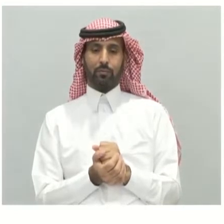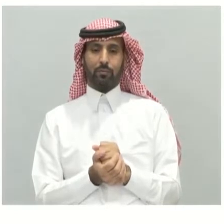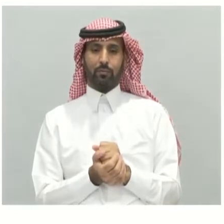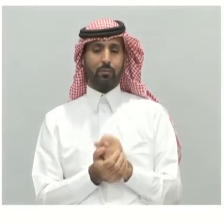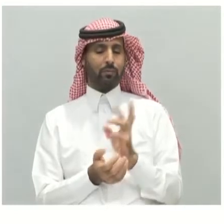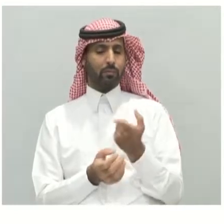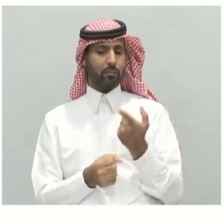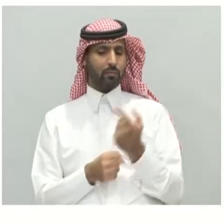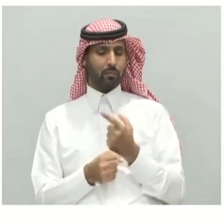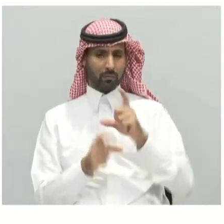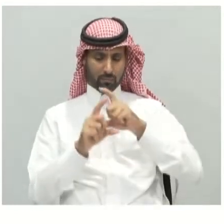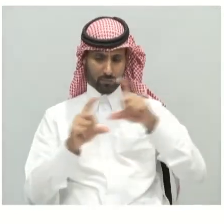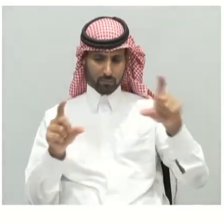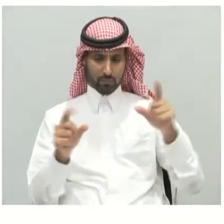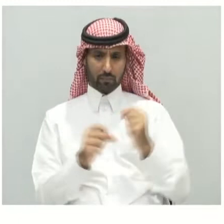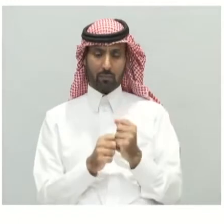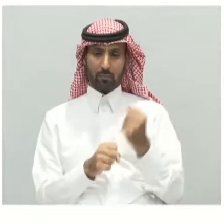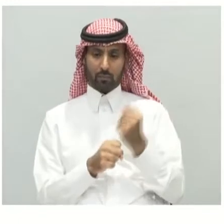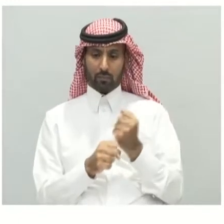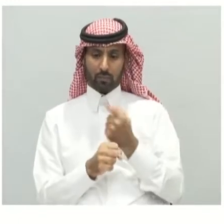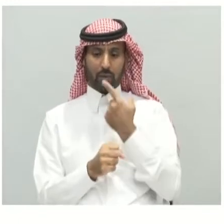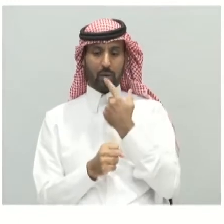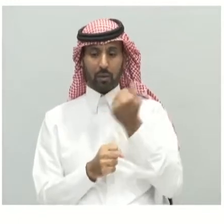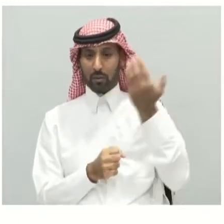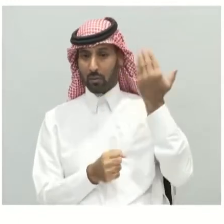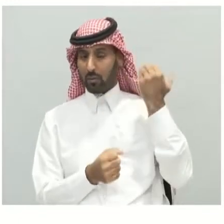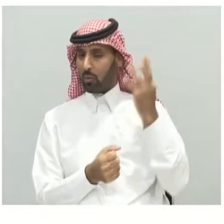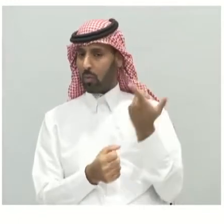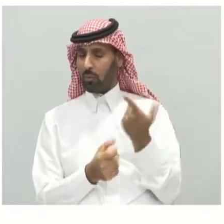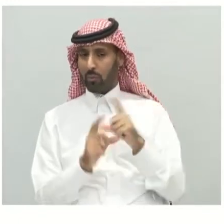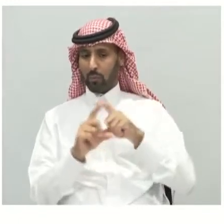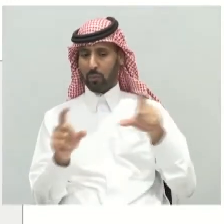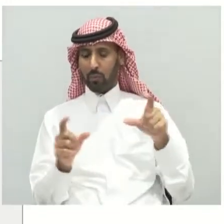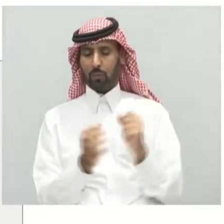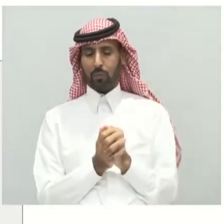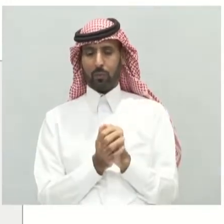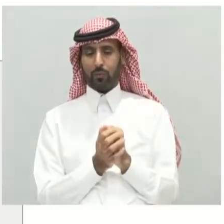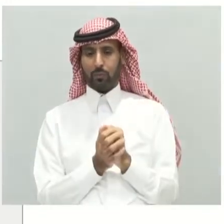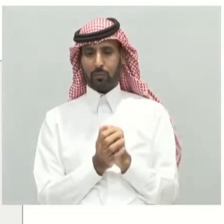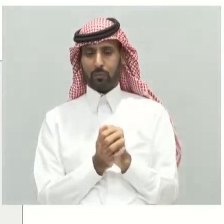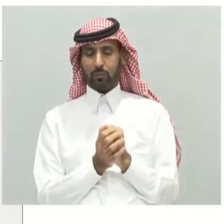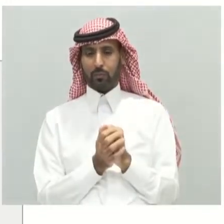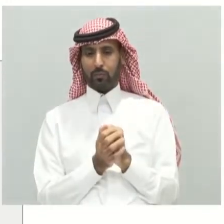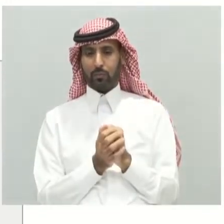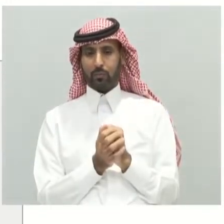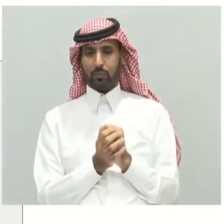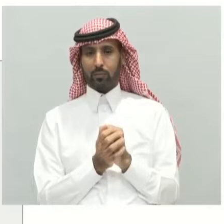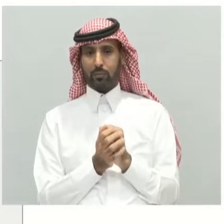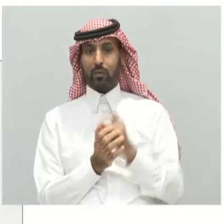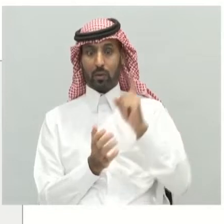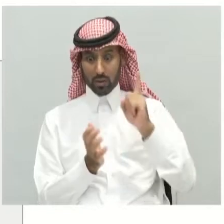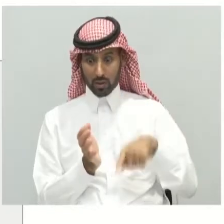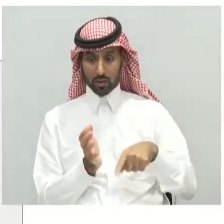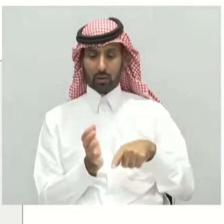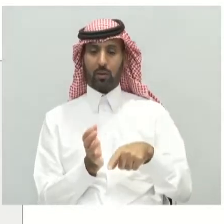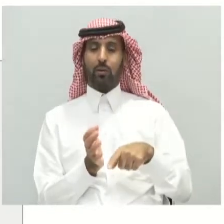How do we form the simple past tense? Okay, how do we form it? With the affirmative, with